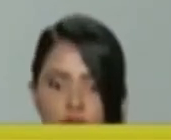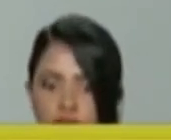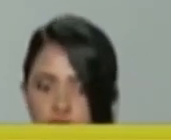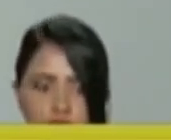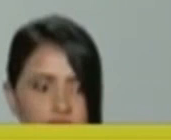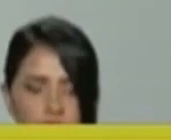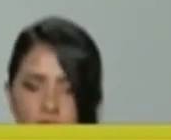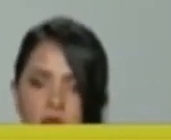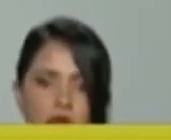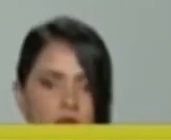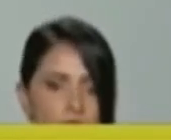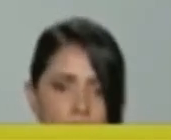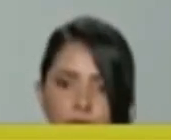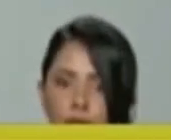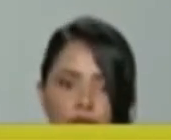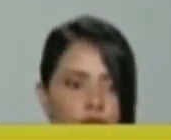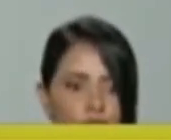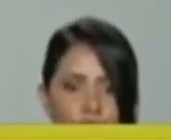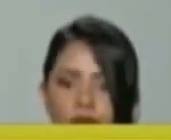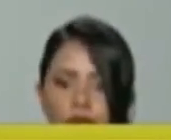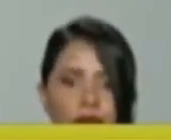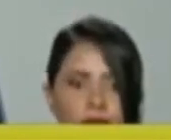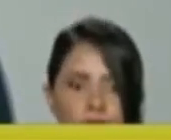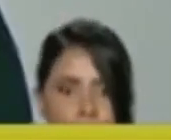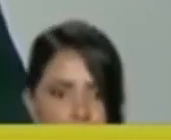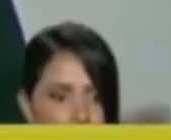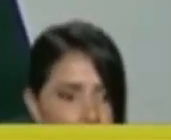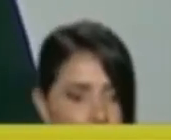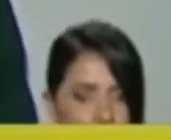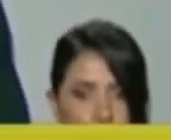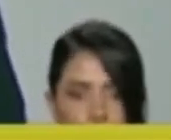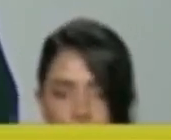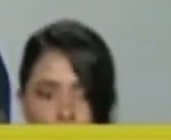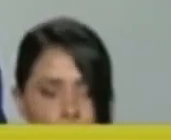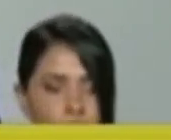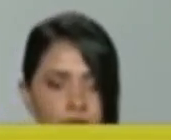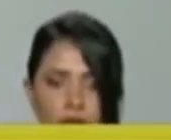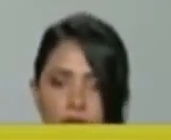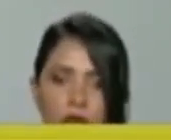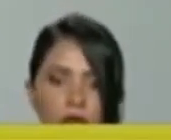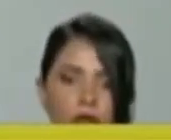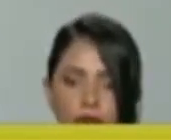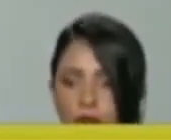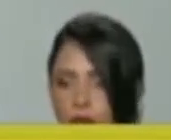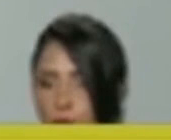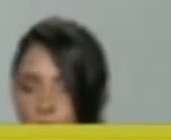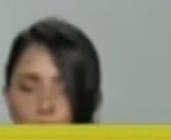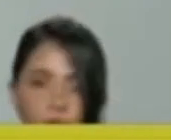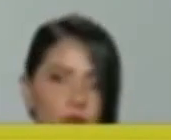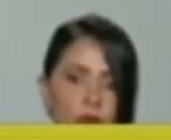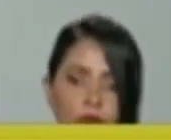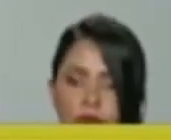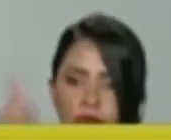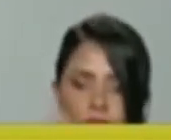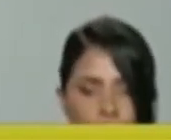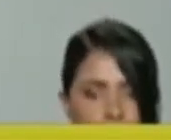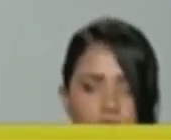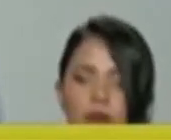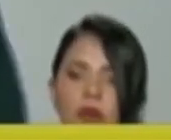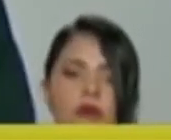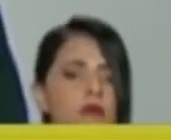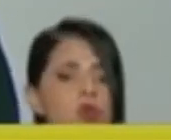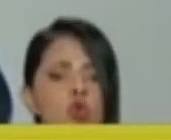Chavez and Uribe fought a lot. They discussed a lot. They had a lot of differences. Therefore, we were only trying to solve